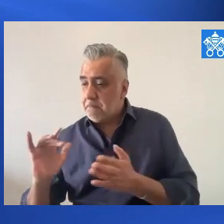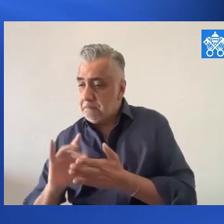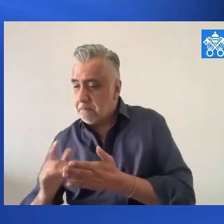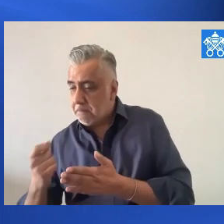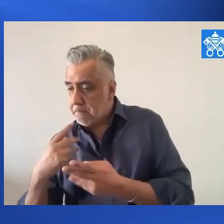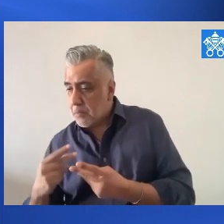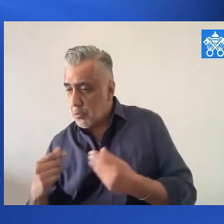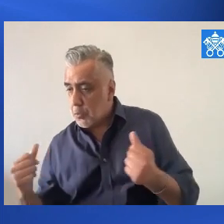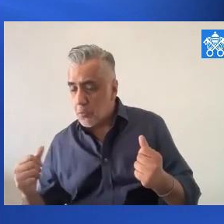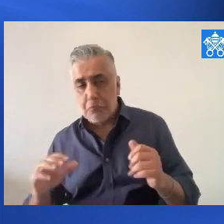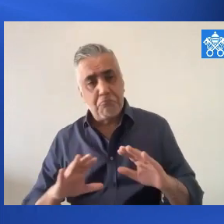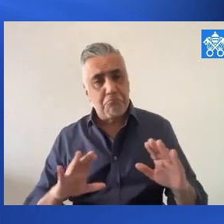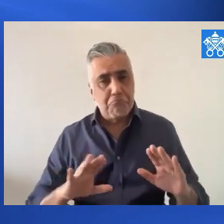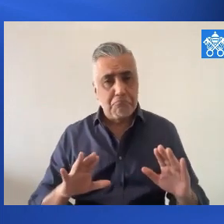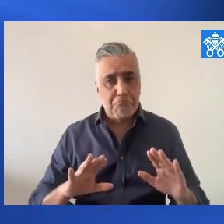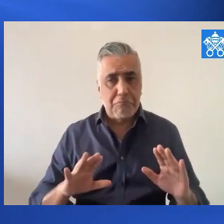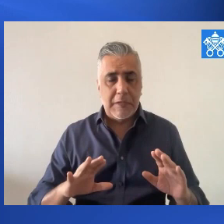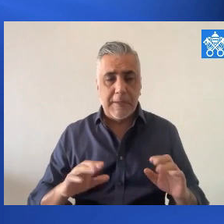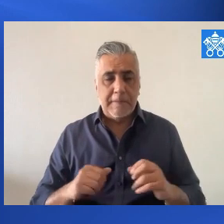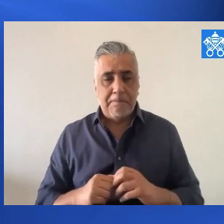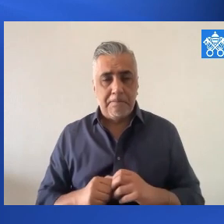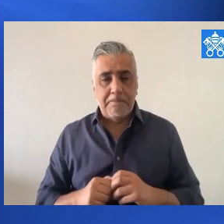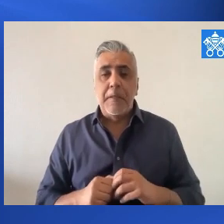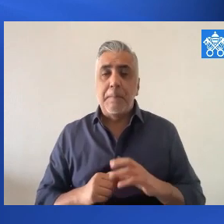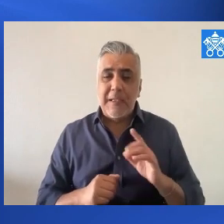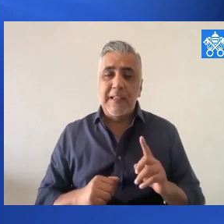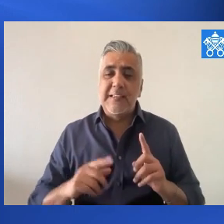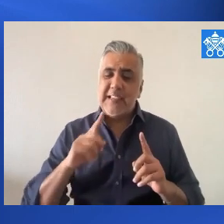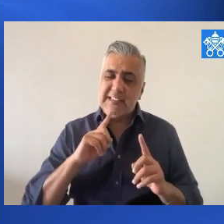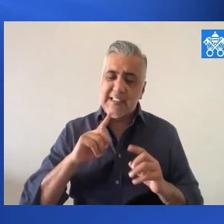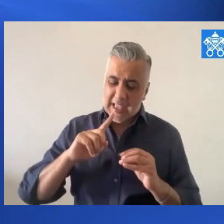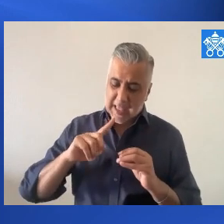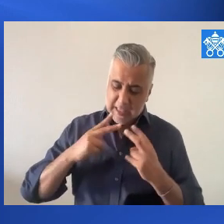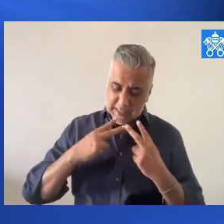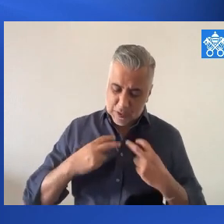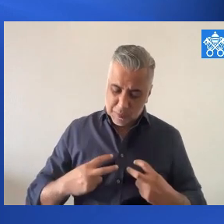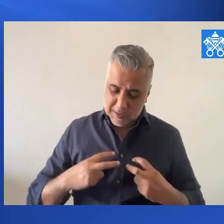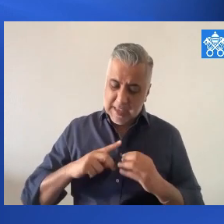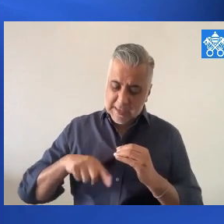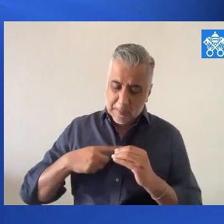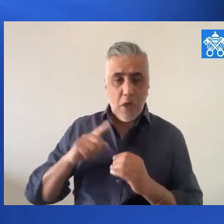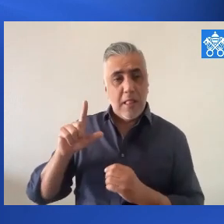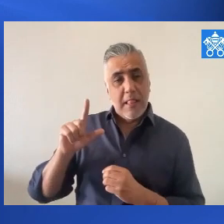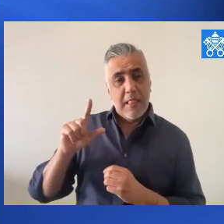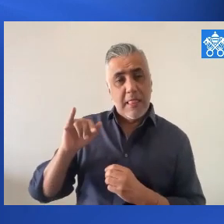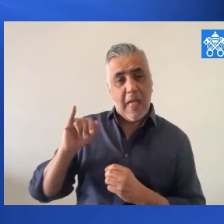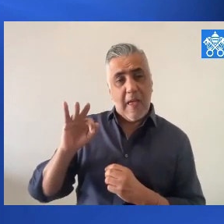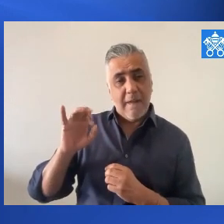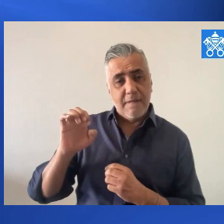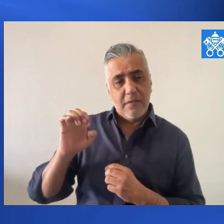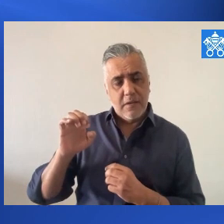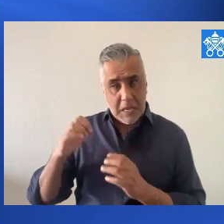It's not like a chemically pure method. It doesn't claim absolute certainty, because it's about